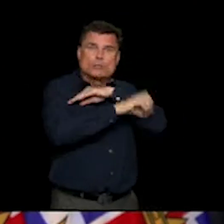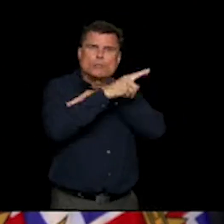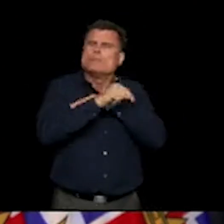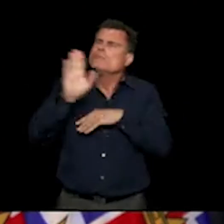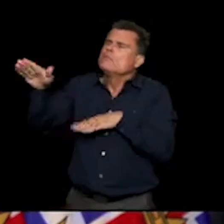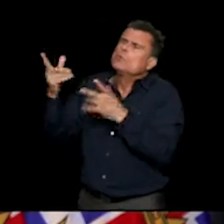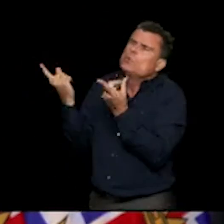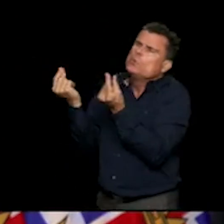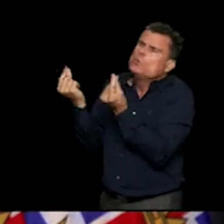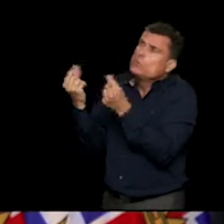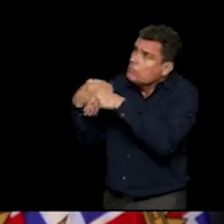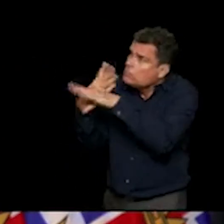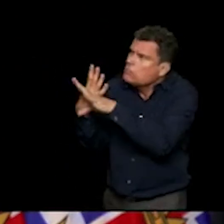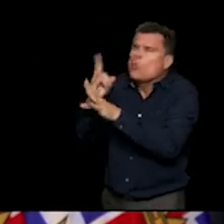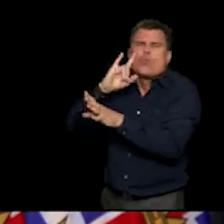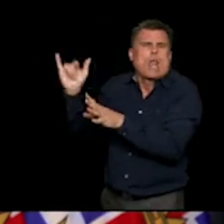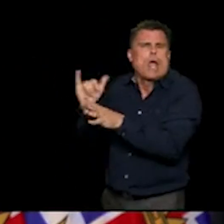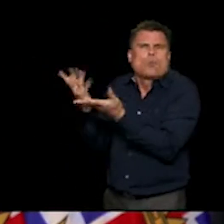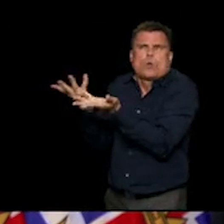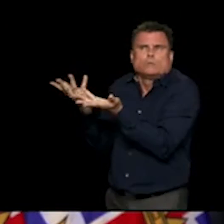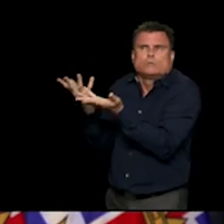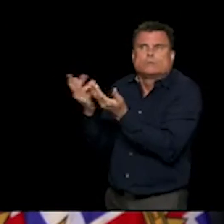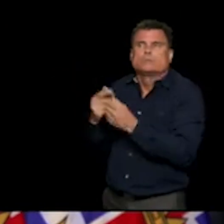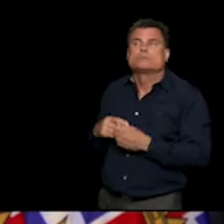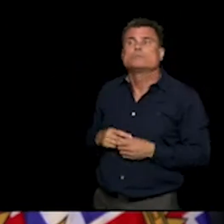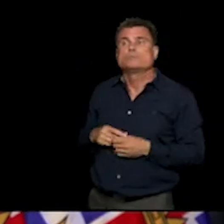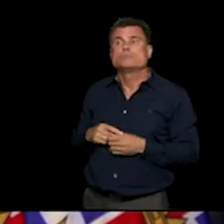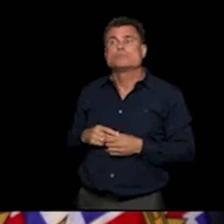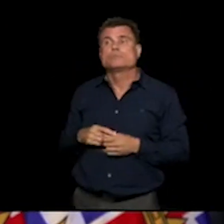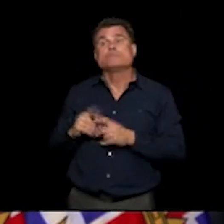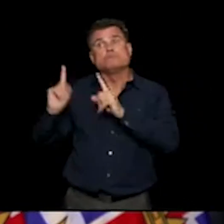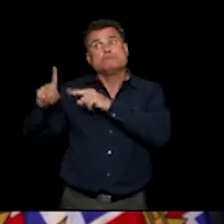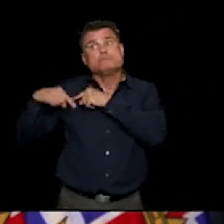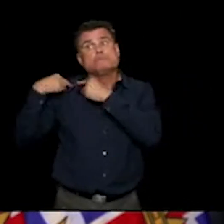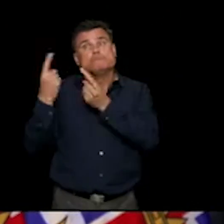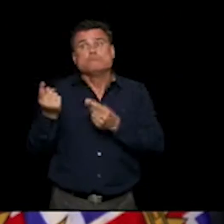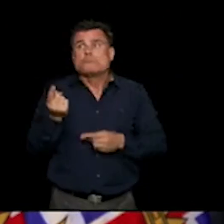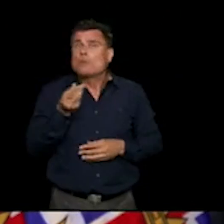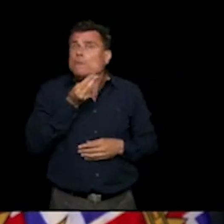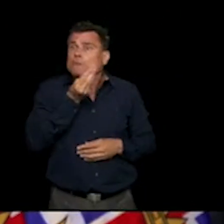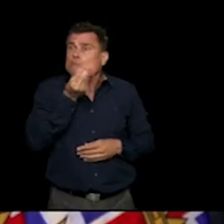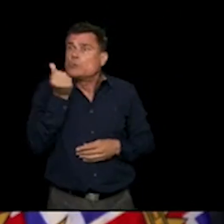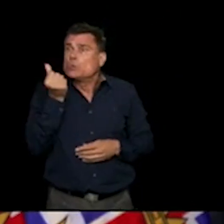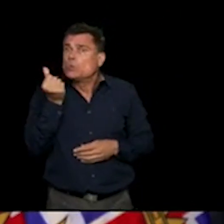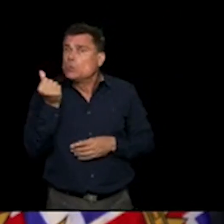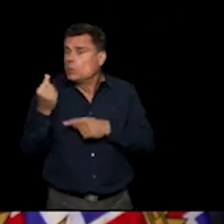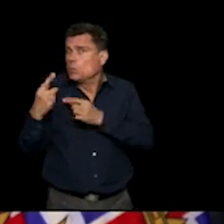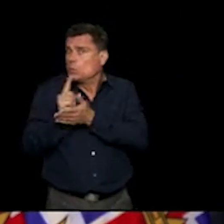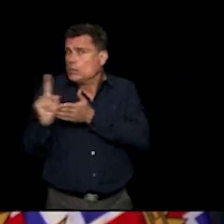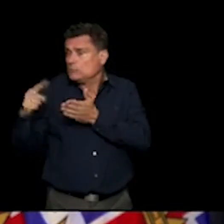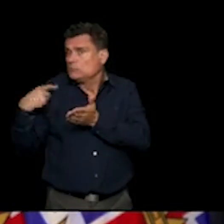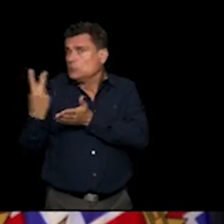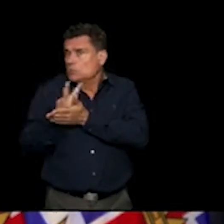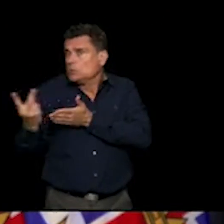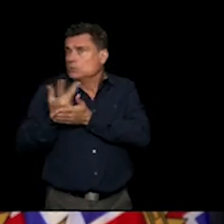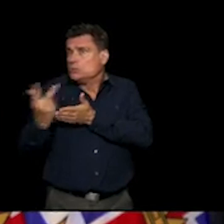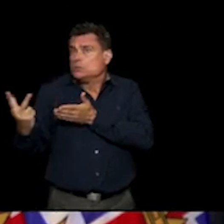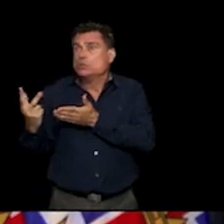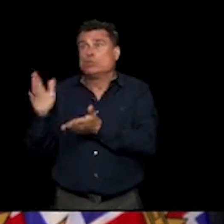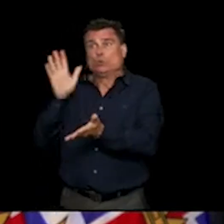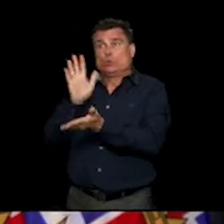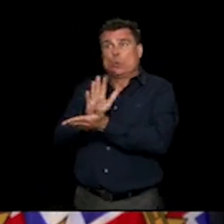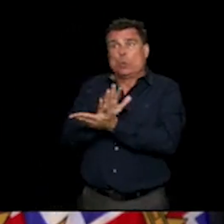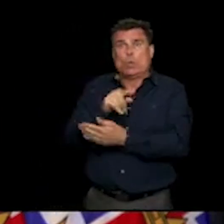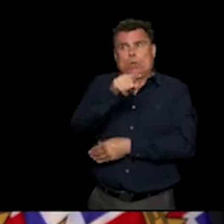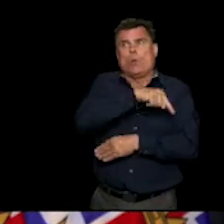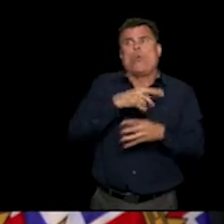additional option. What we heard from school districts, and we've had these discussions for a number of weeks, is that they wanted funding flexibility and security to